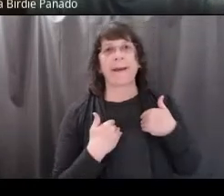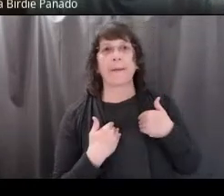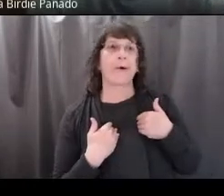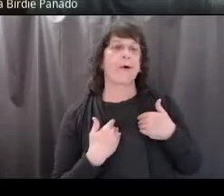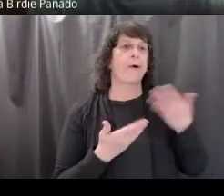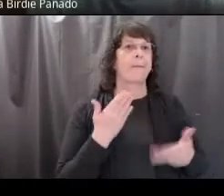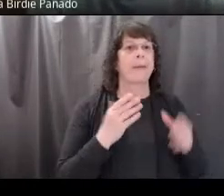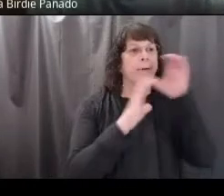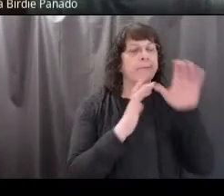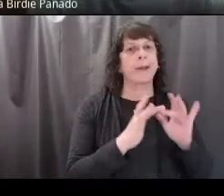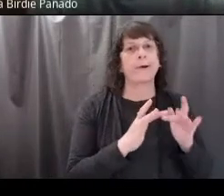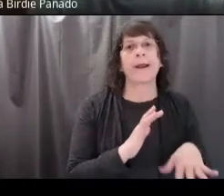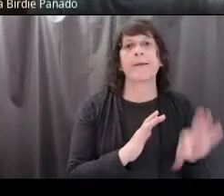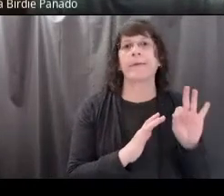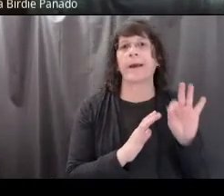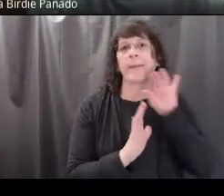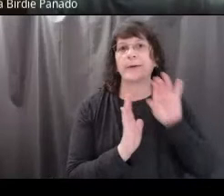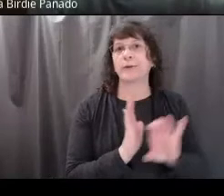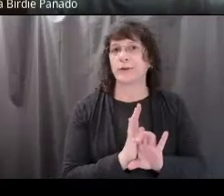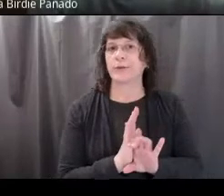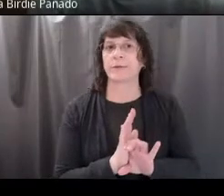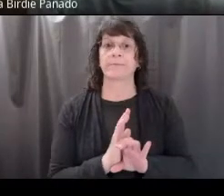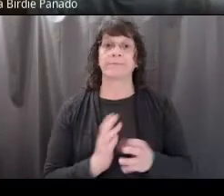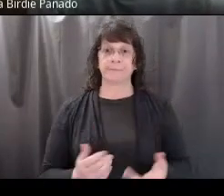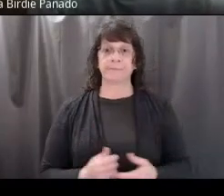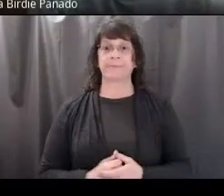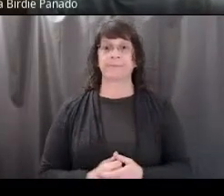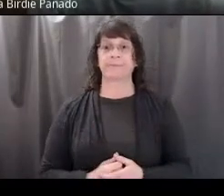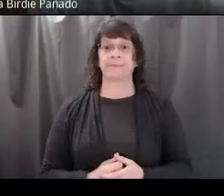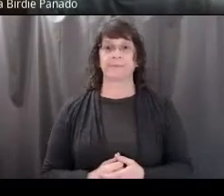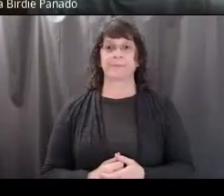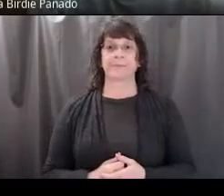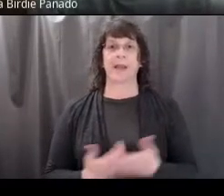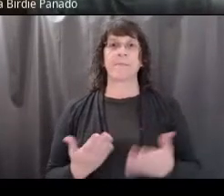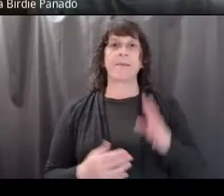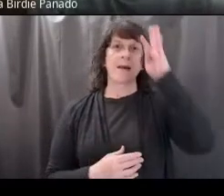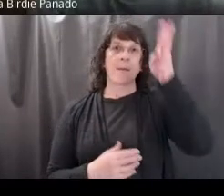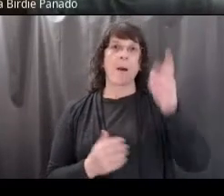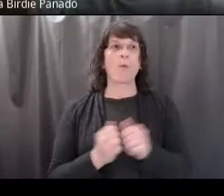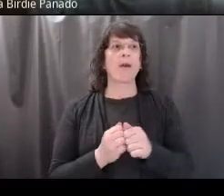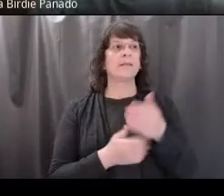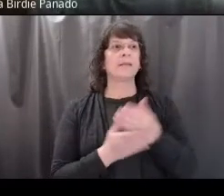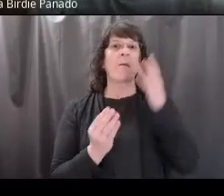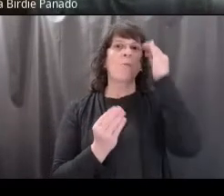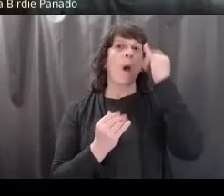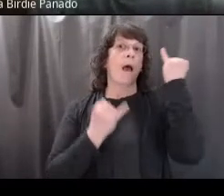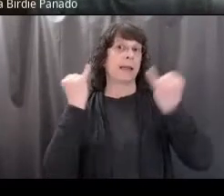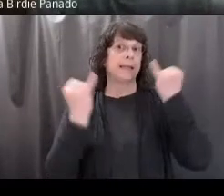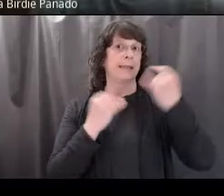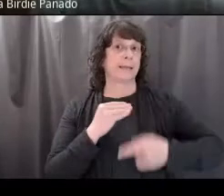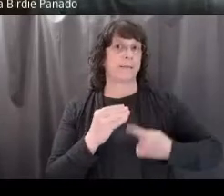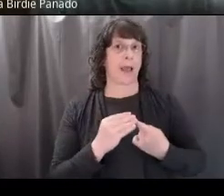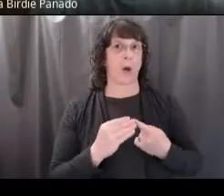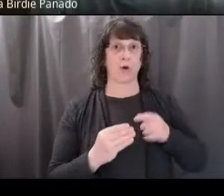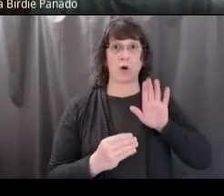animal and draw this animal and maybe come up with some thoughts and ideas of